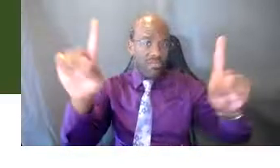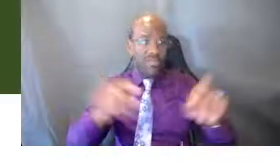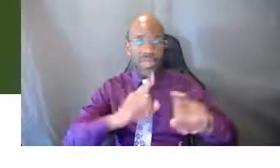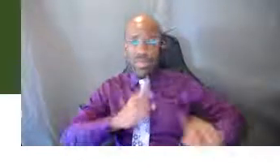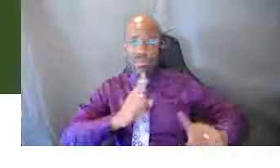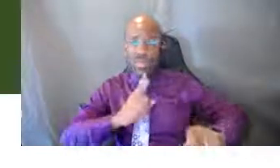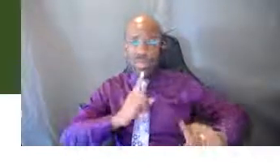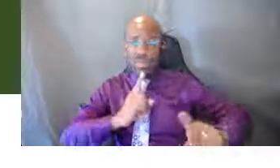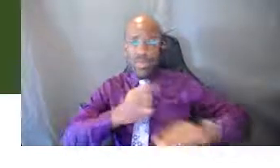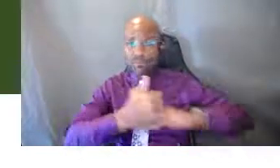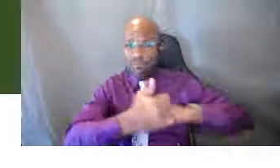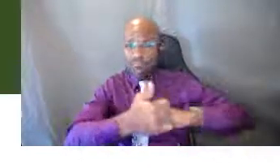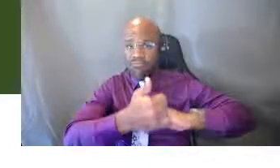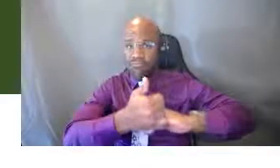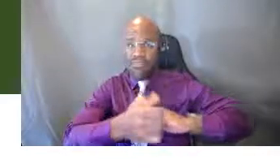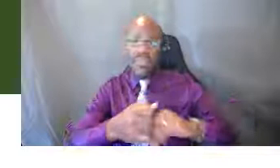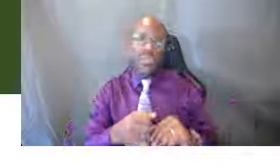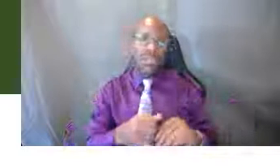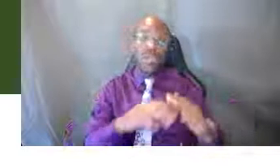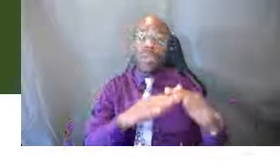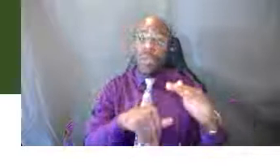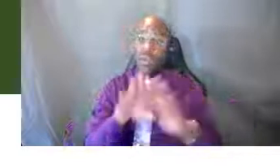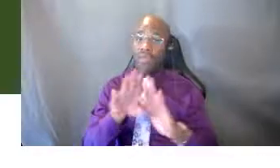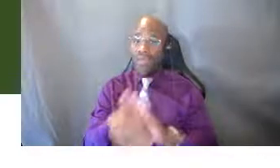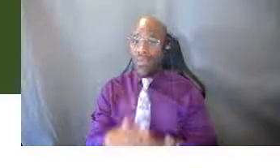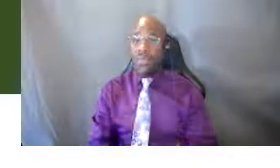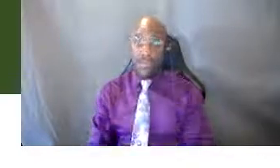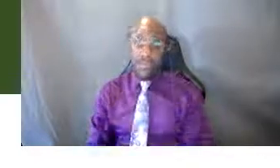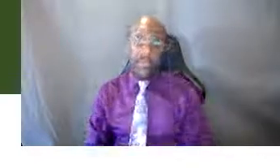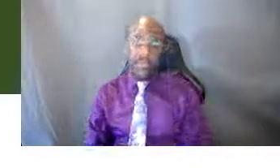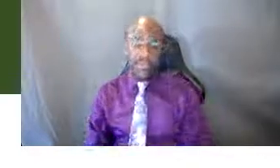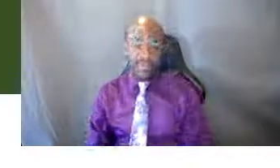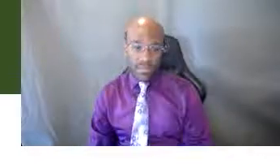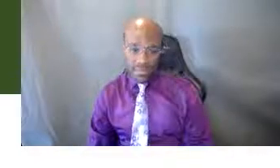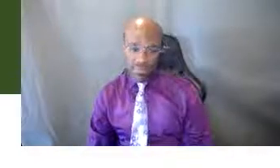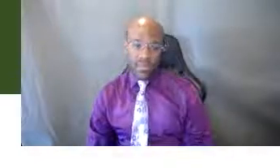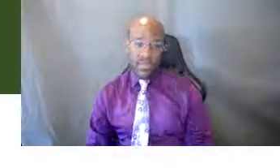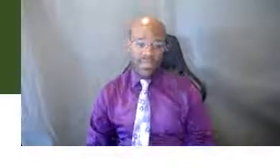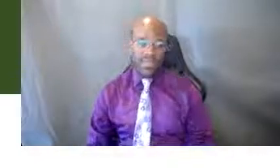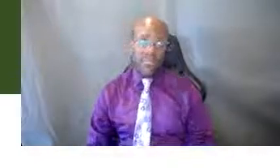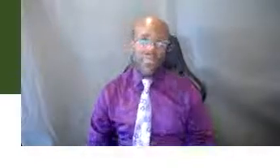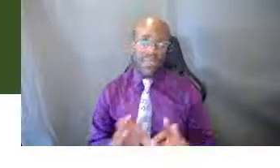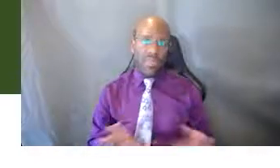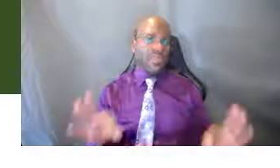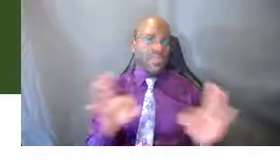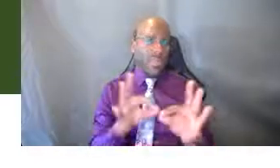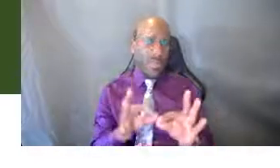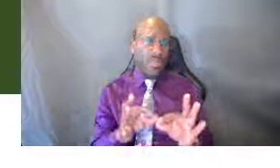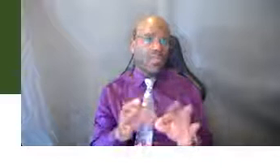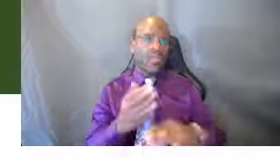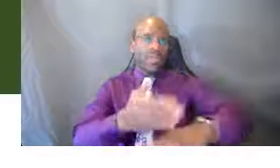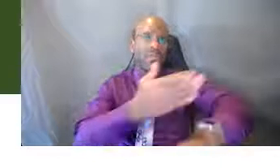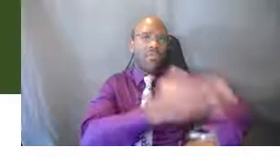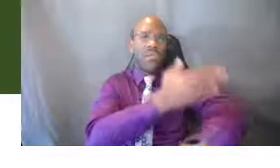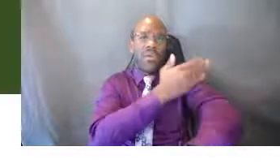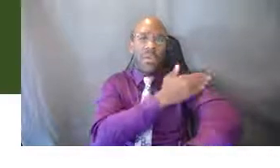calls responded to in under 30 minutes. That is important progress. In Arizona, it can be